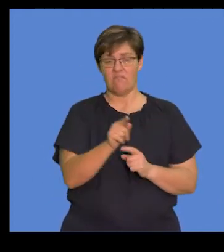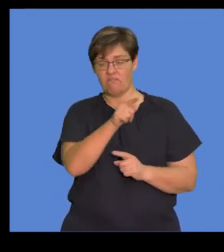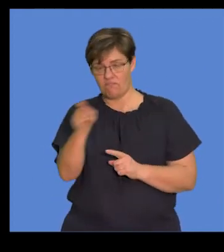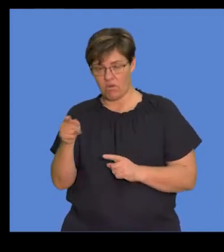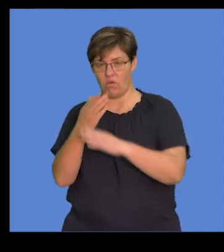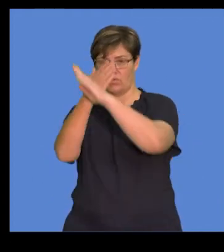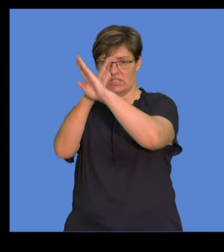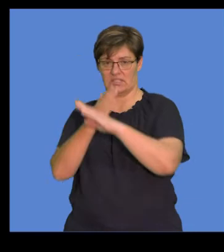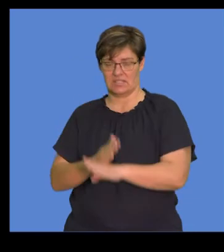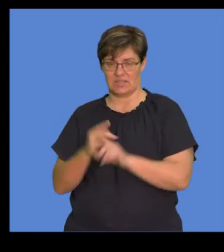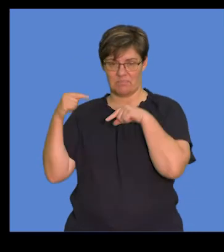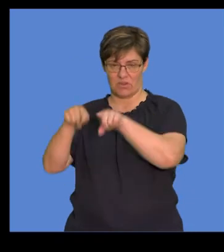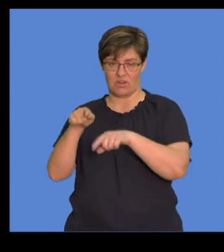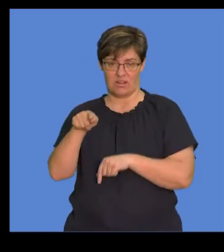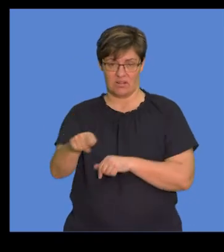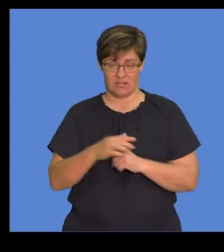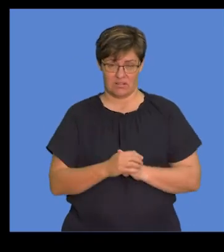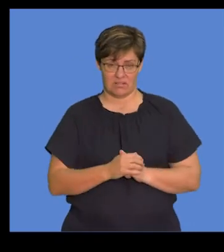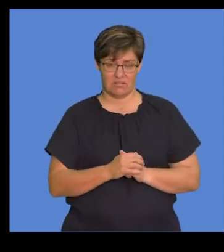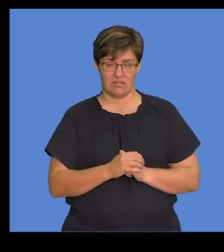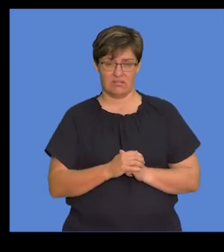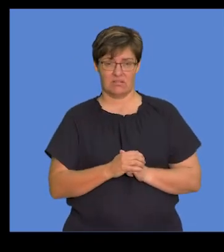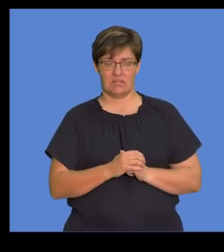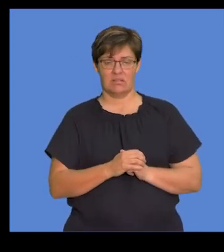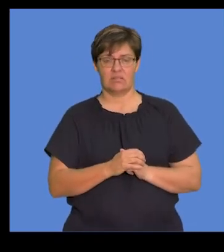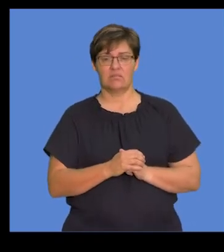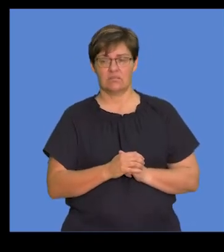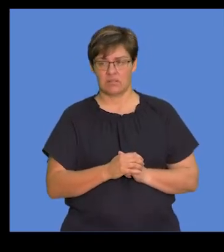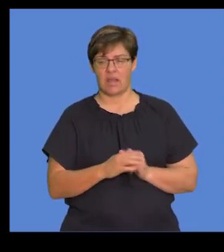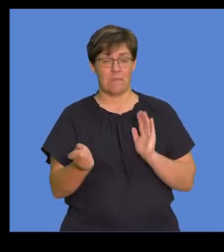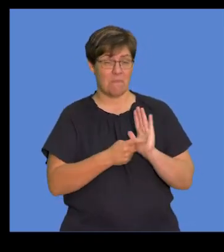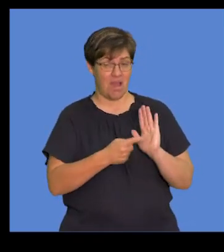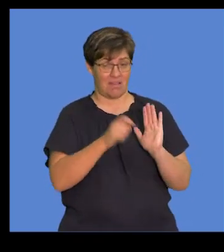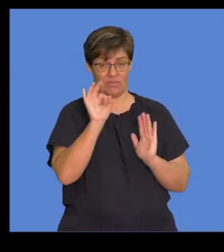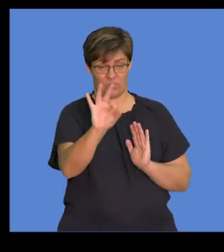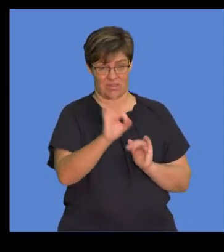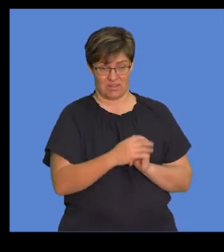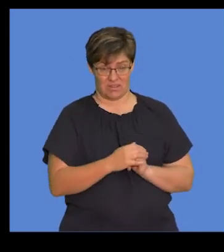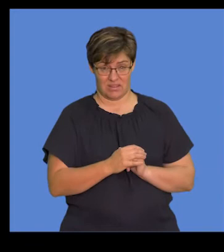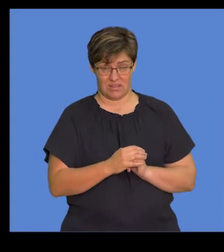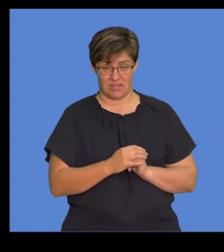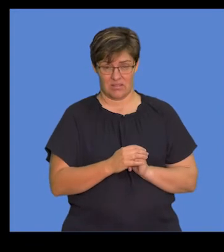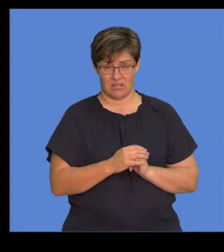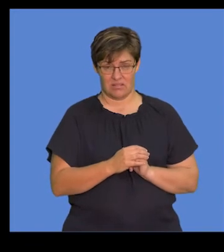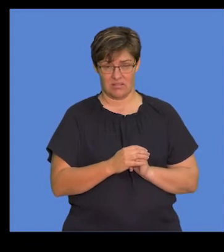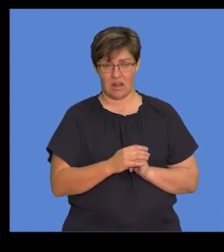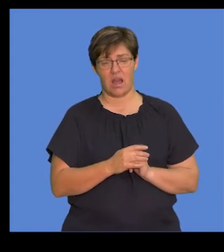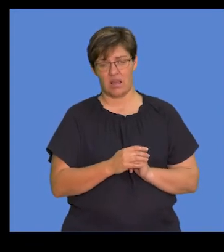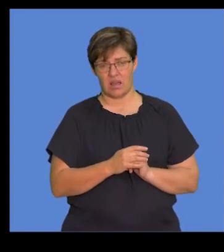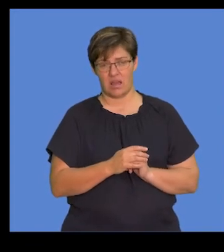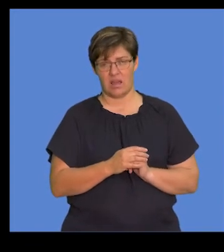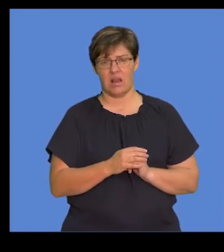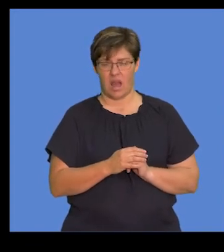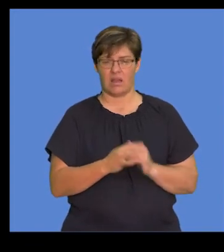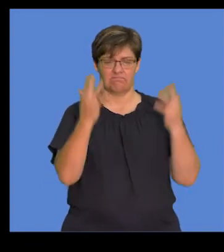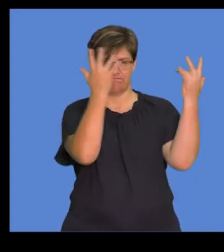the resistors in parallel. Right. So this question is actually 3 marks. So this is what I would want to think of as